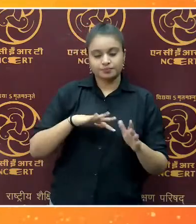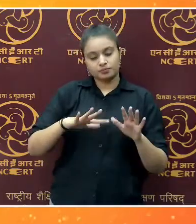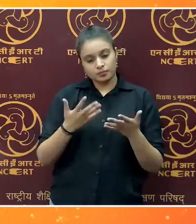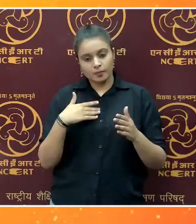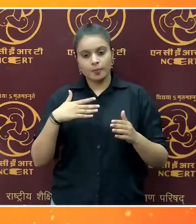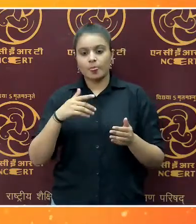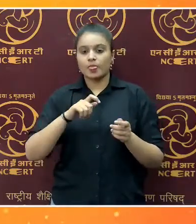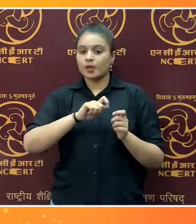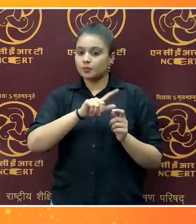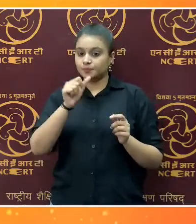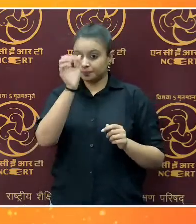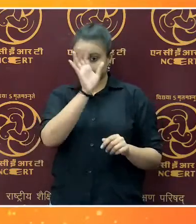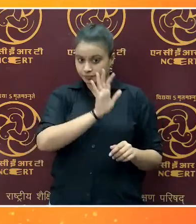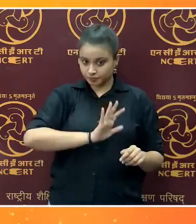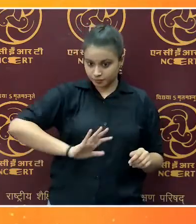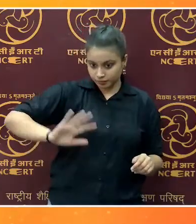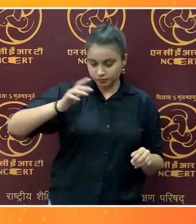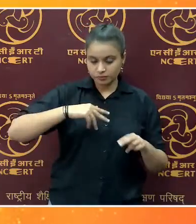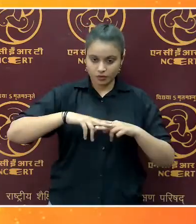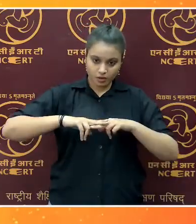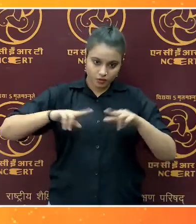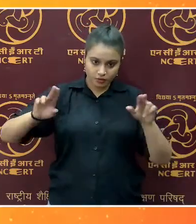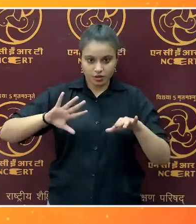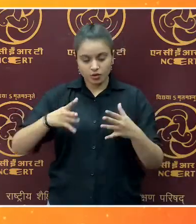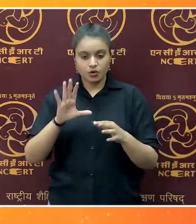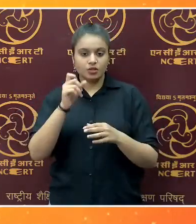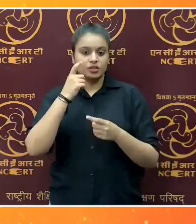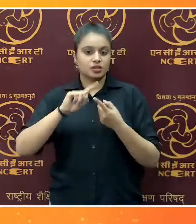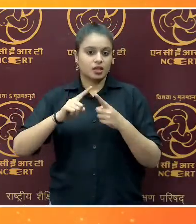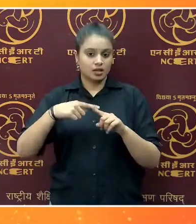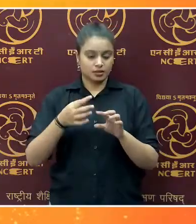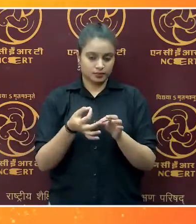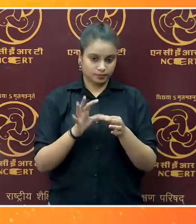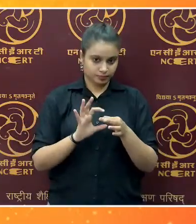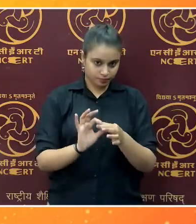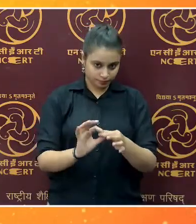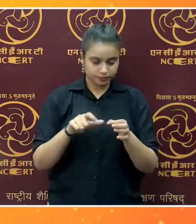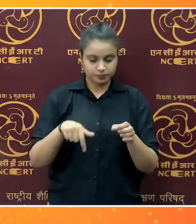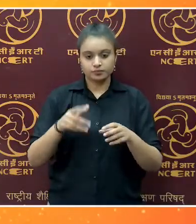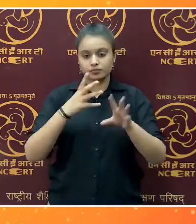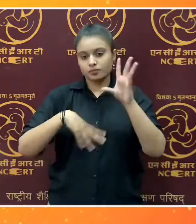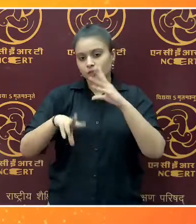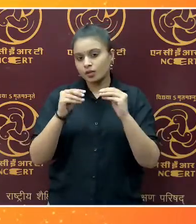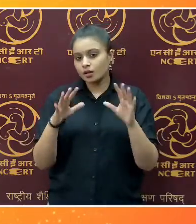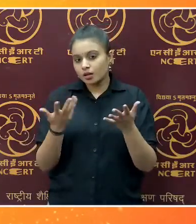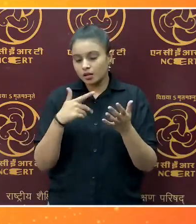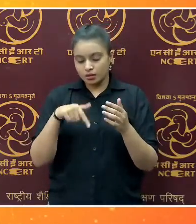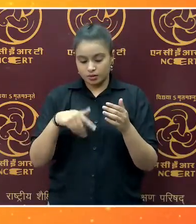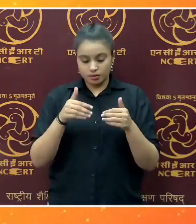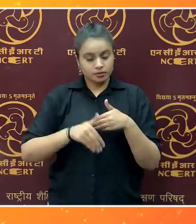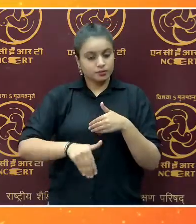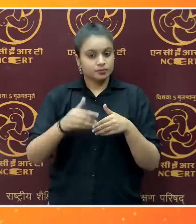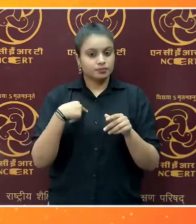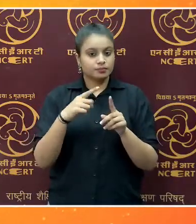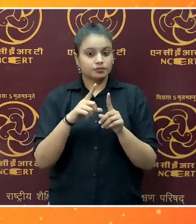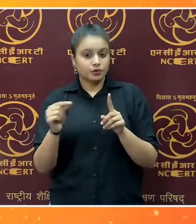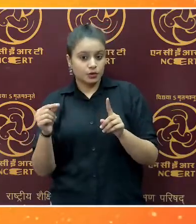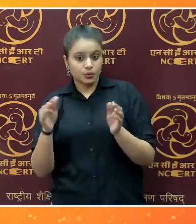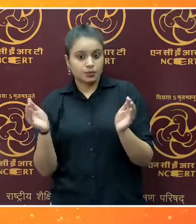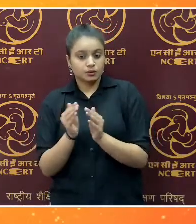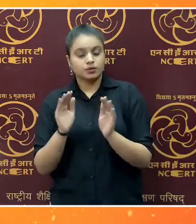all the way to India and to our studios of CIET NCERT. Absolutely. So what are we going to learn about Dr. Dolittle and